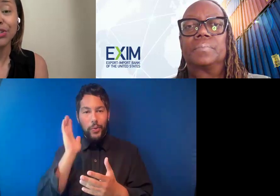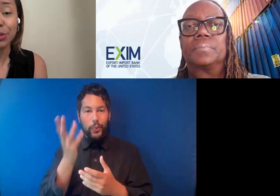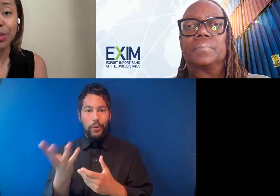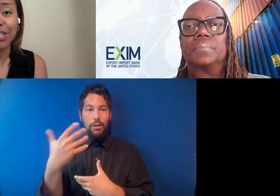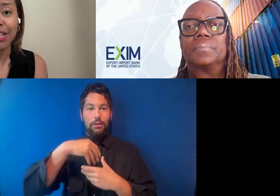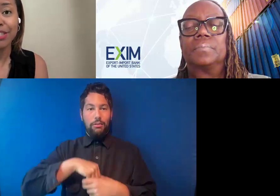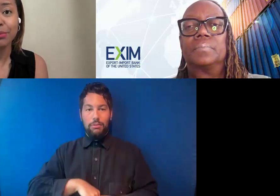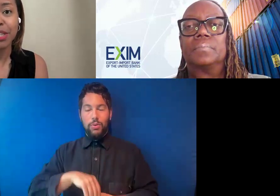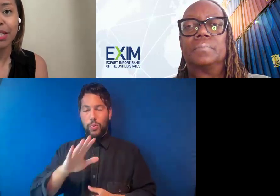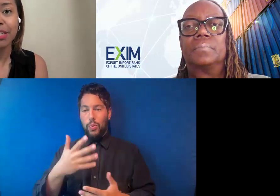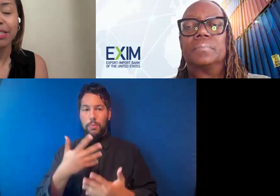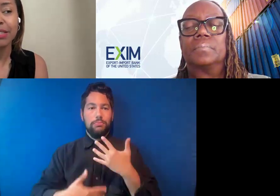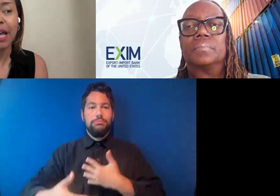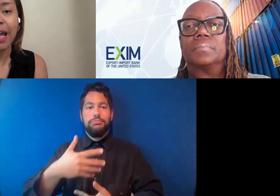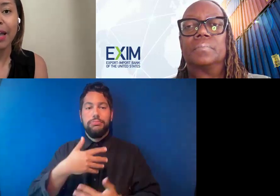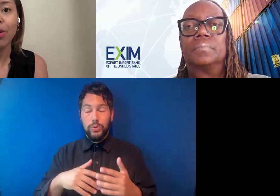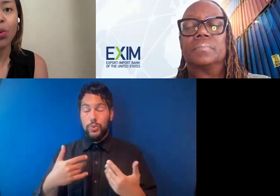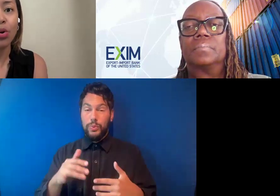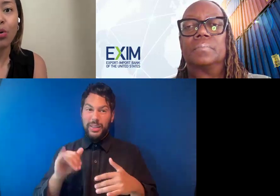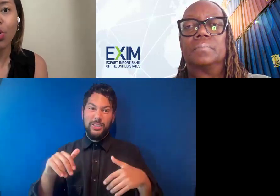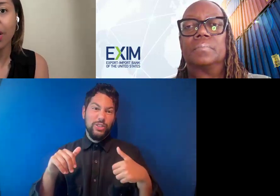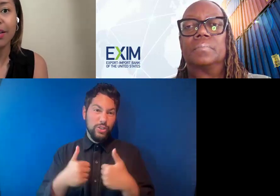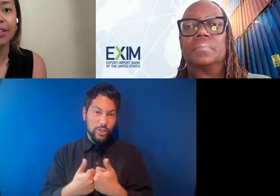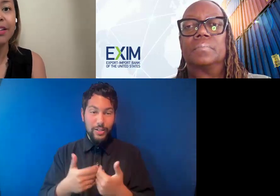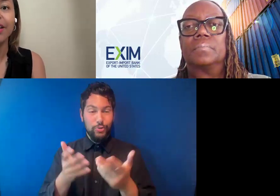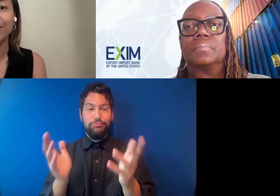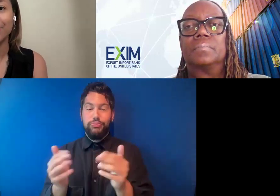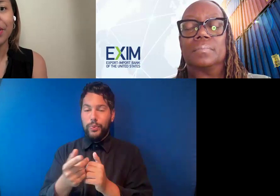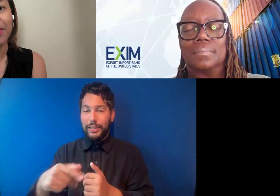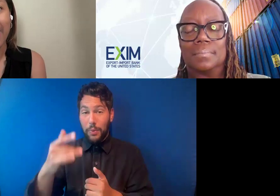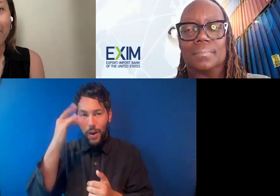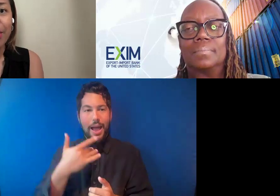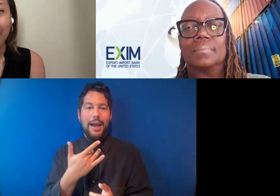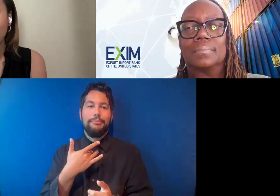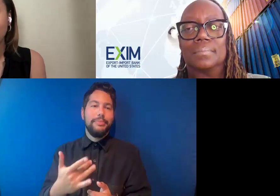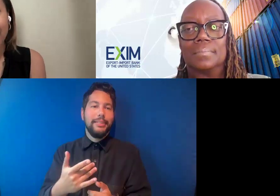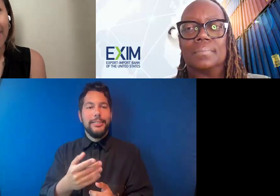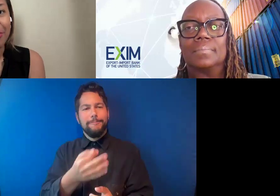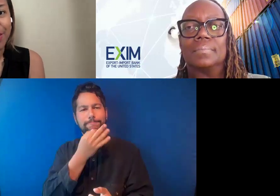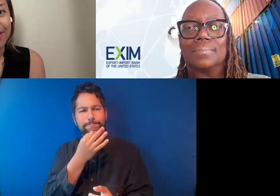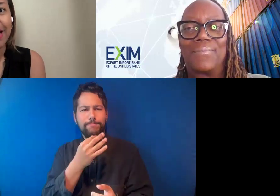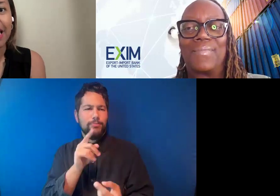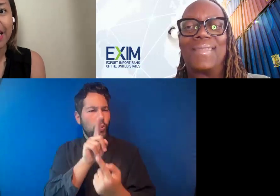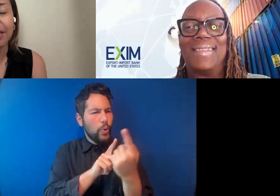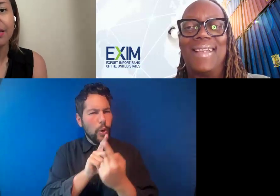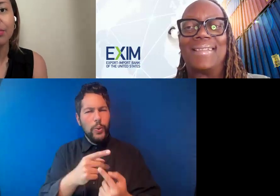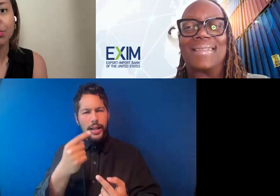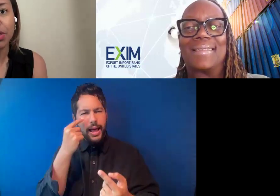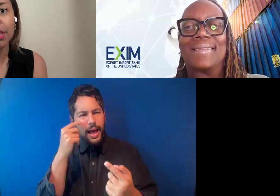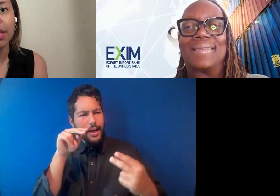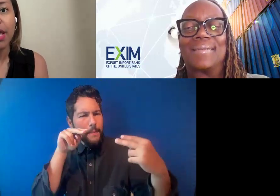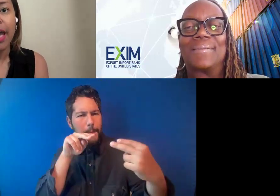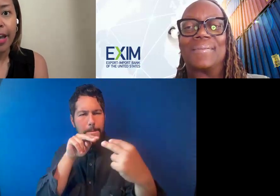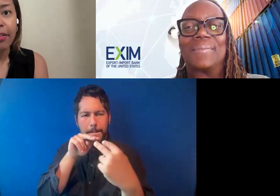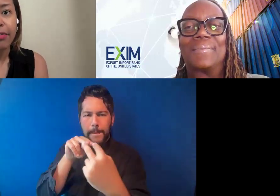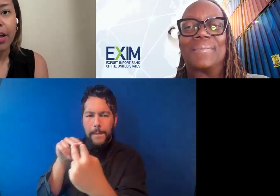for me is extremely challenging because I am a one-on-one, eyeball to eyeball kind of person. I like